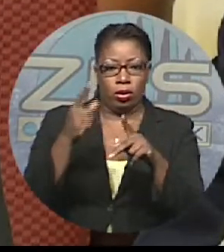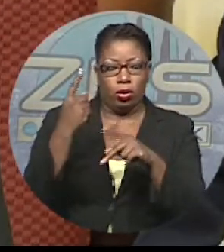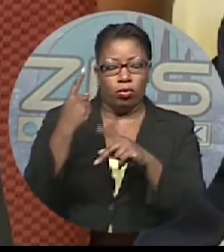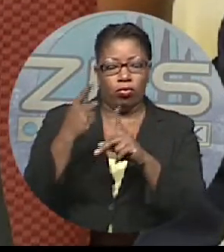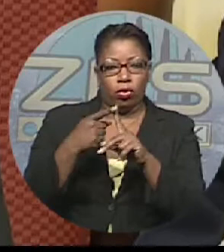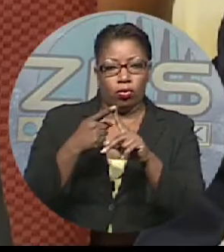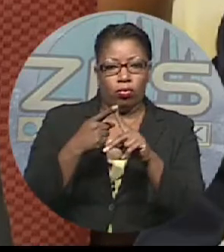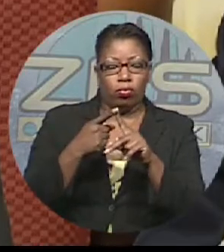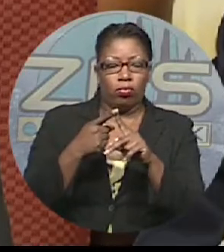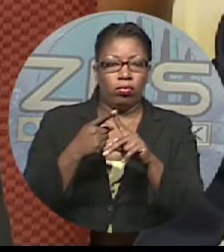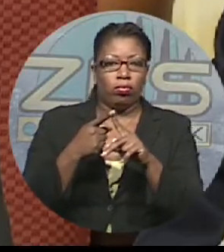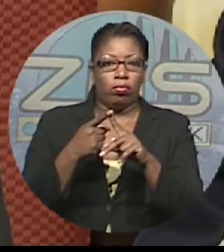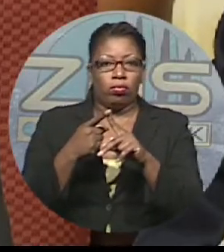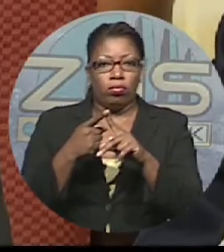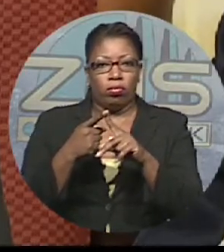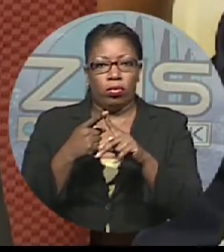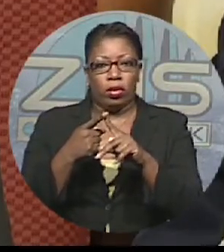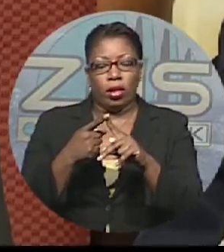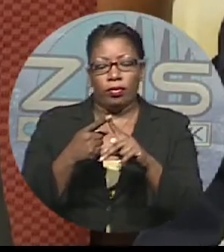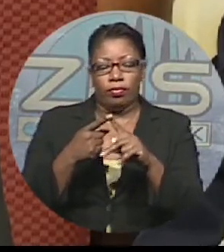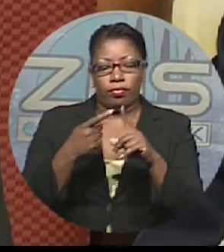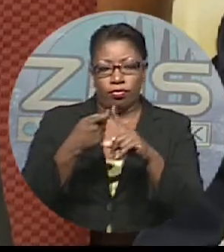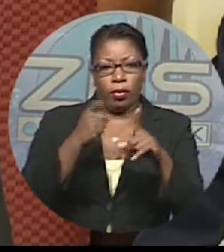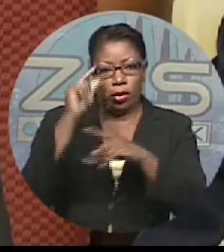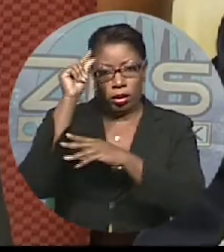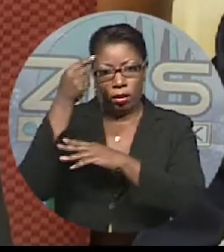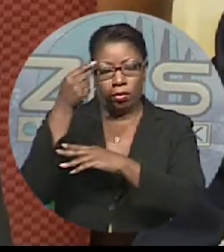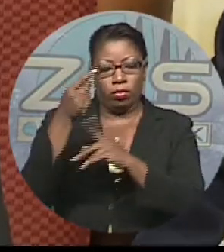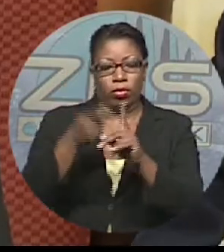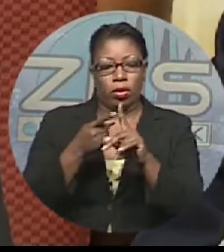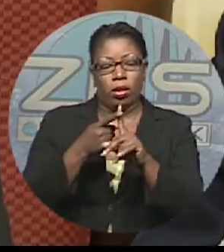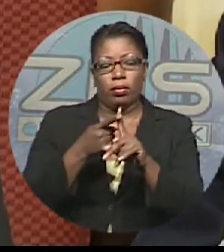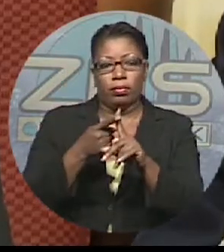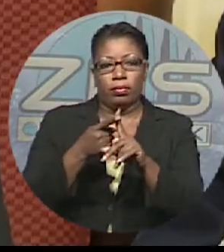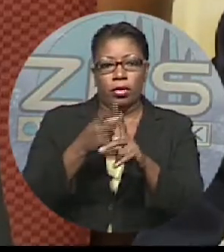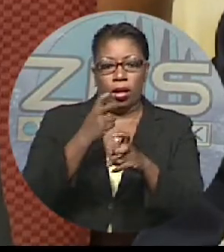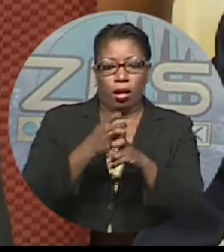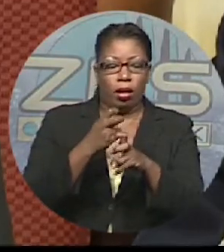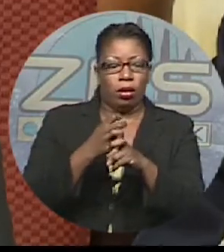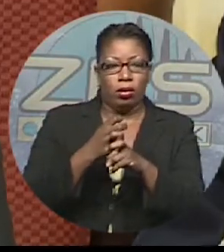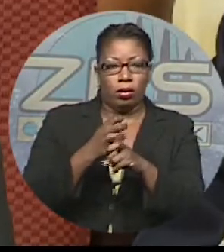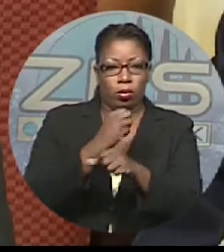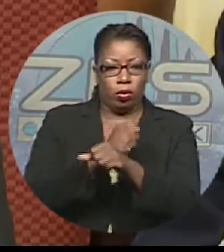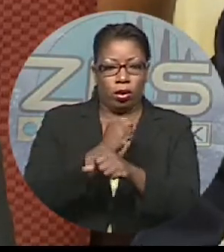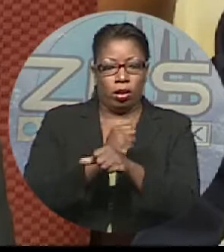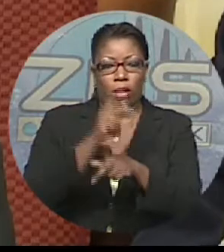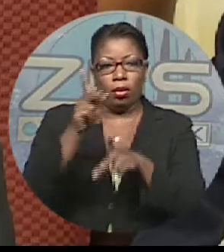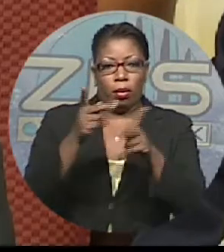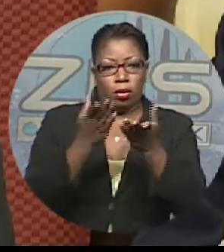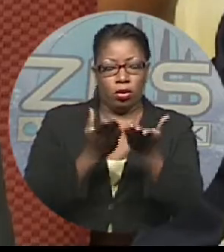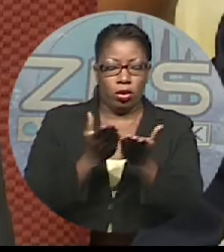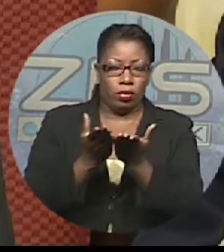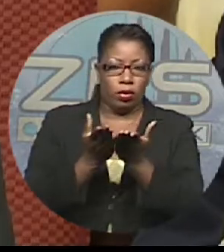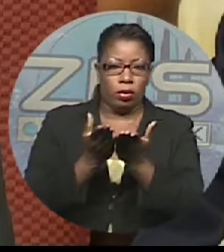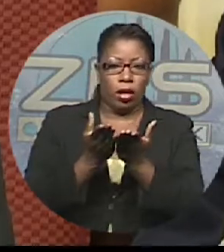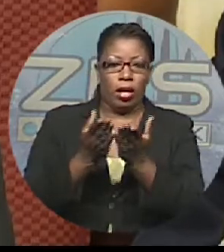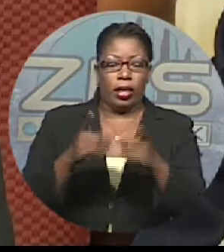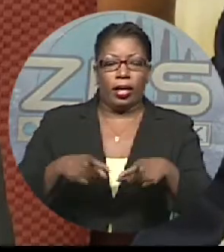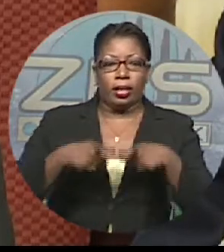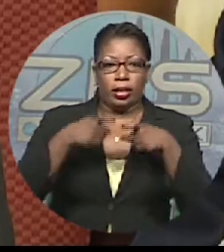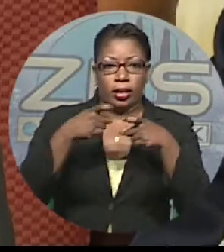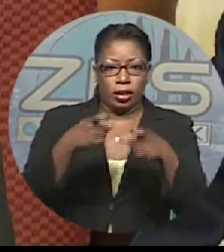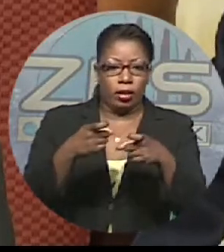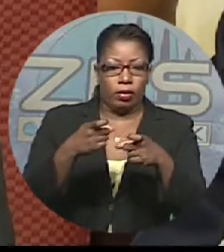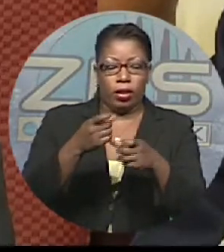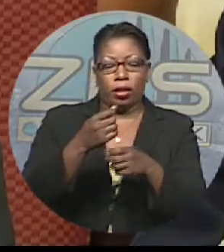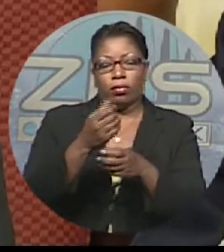express the government's sincere appreciation to the hard-working 20,000-plus public servants that give outstanding service each and